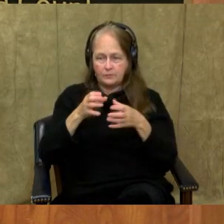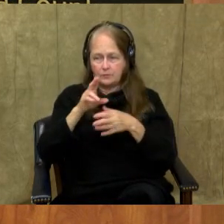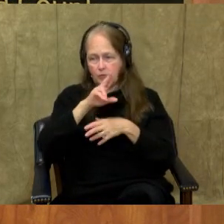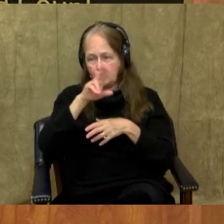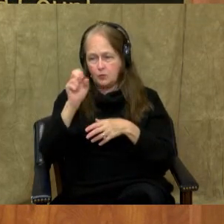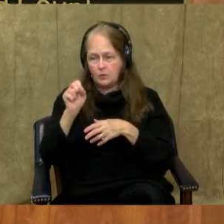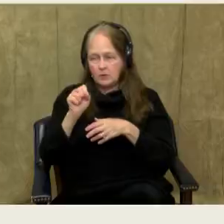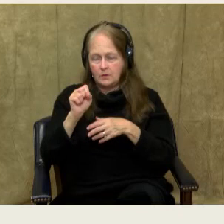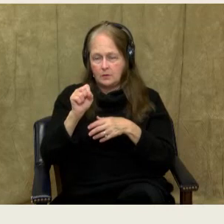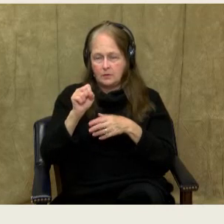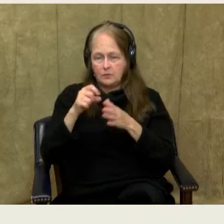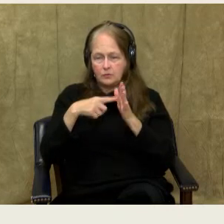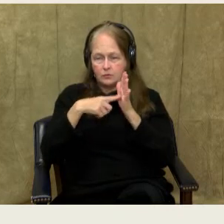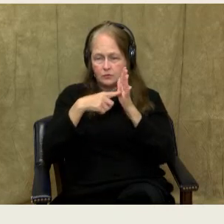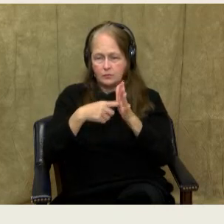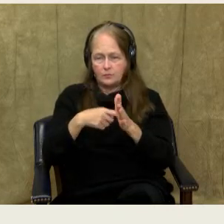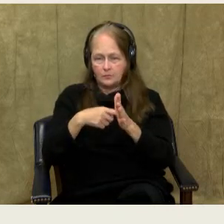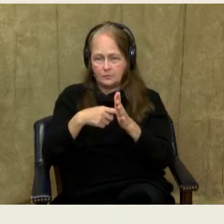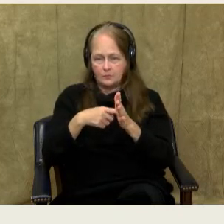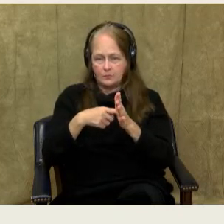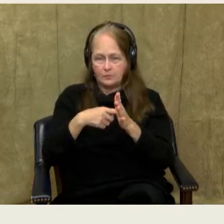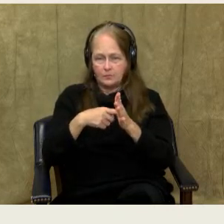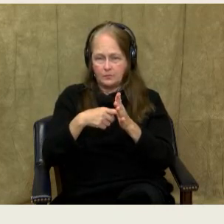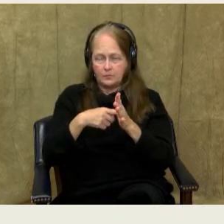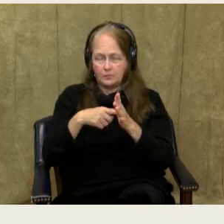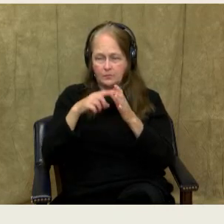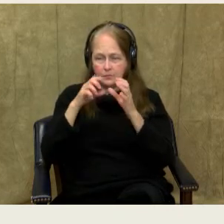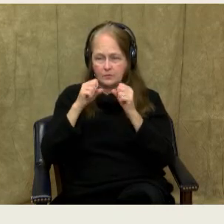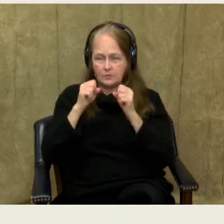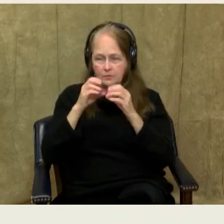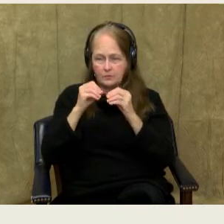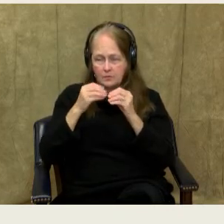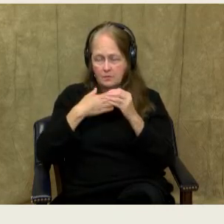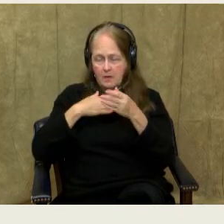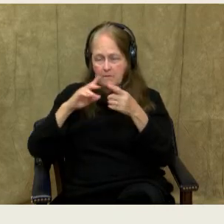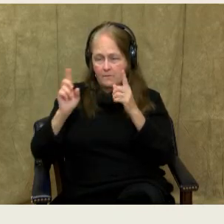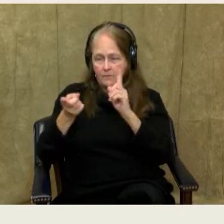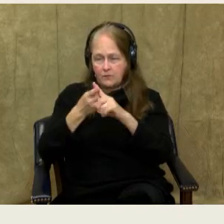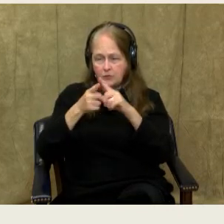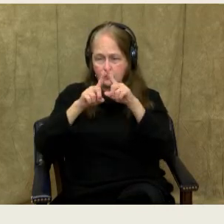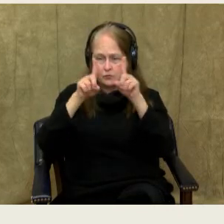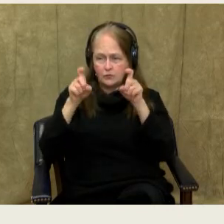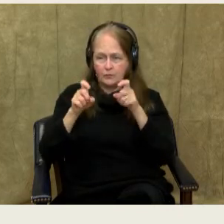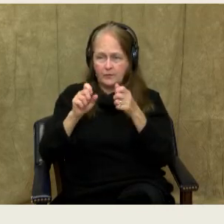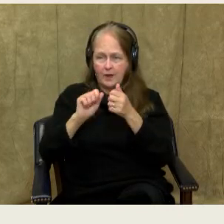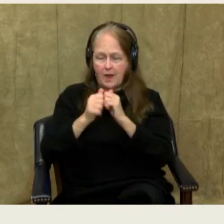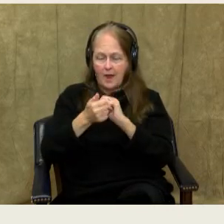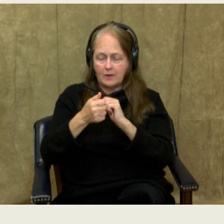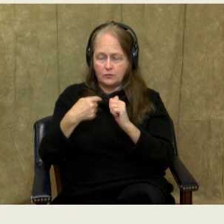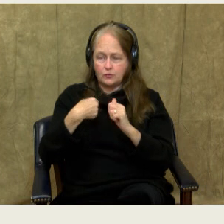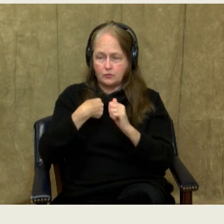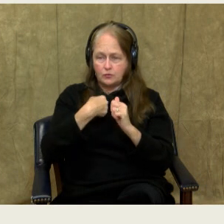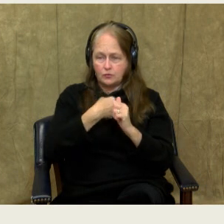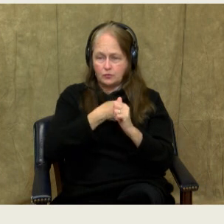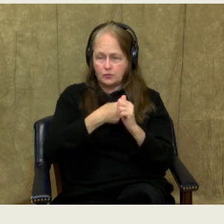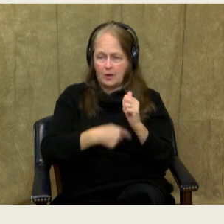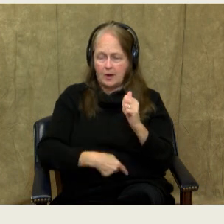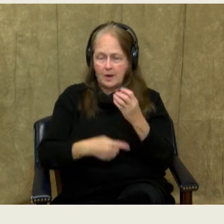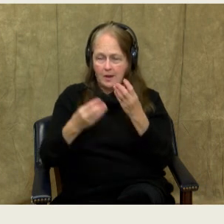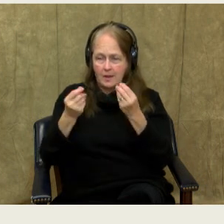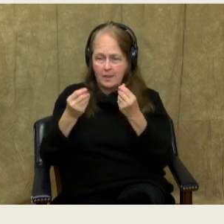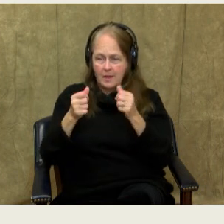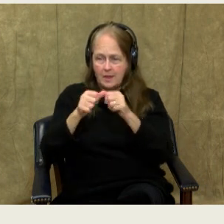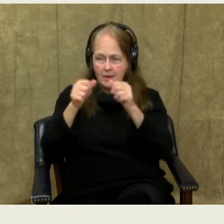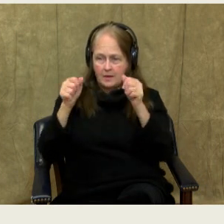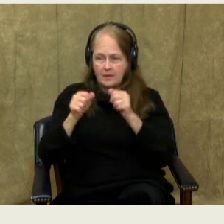United States as a reference. So my first question to you is, how does China's land area